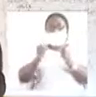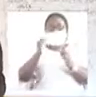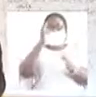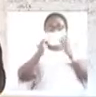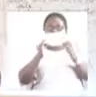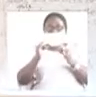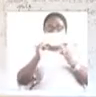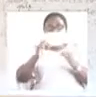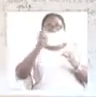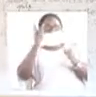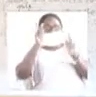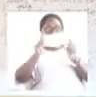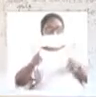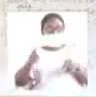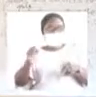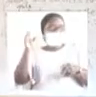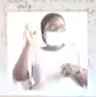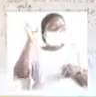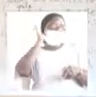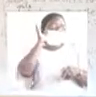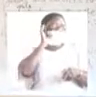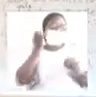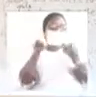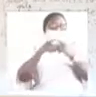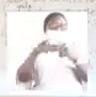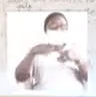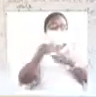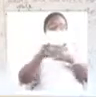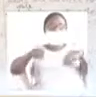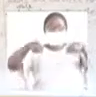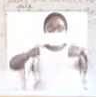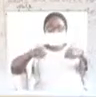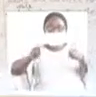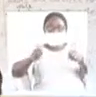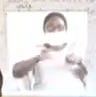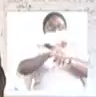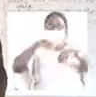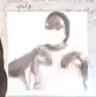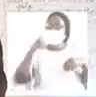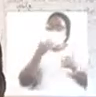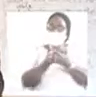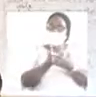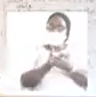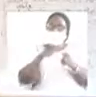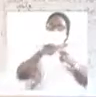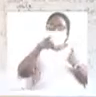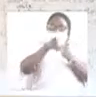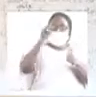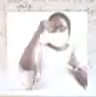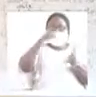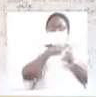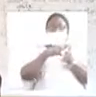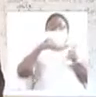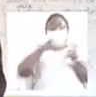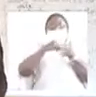hand, desires to have a motorcycle and he does not have the money to pay for it, it means Mr.